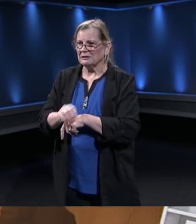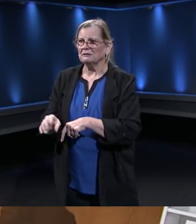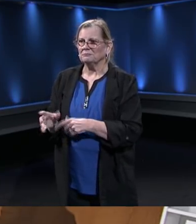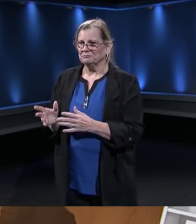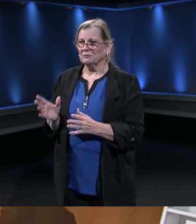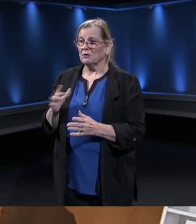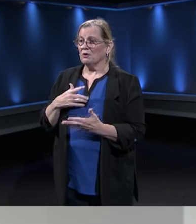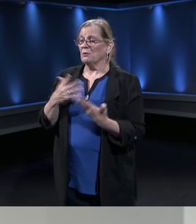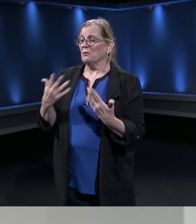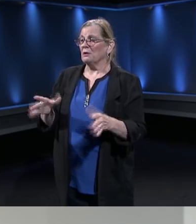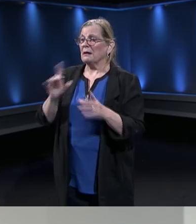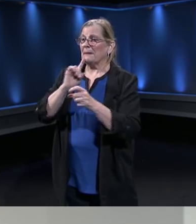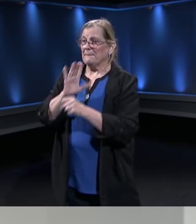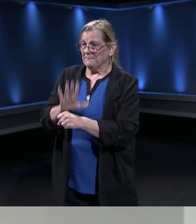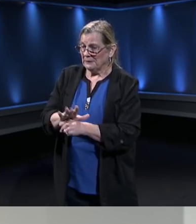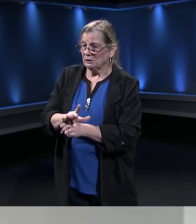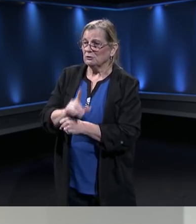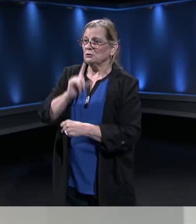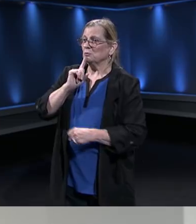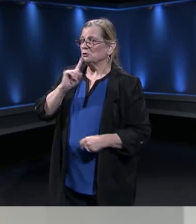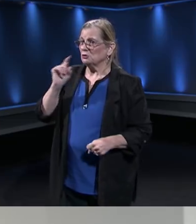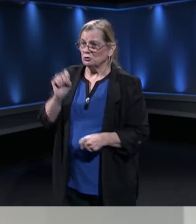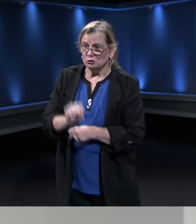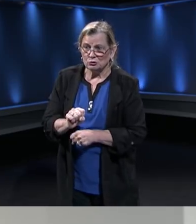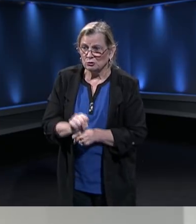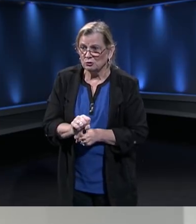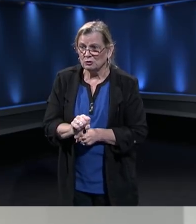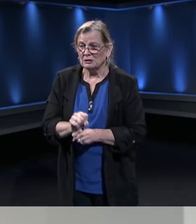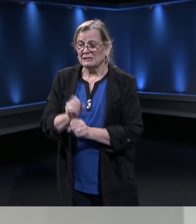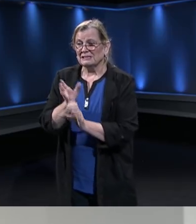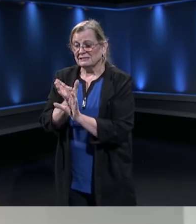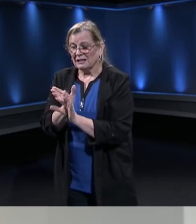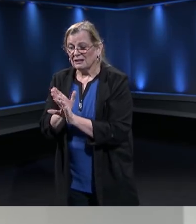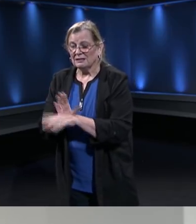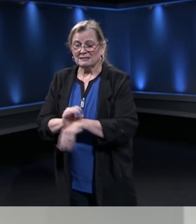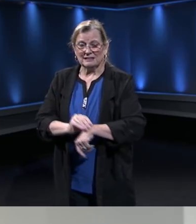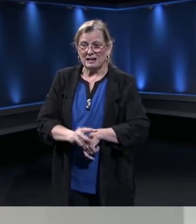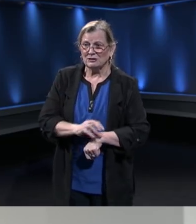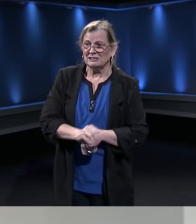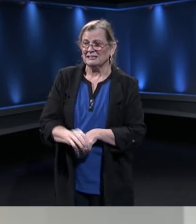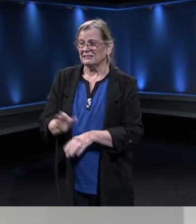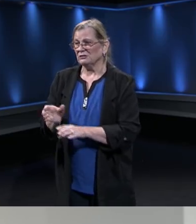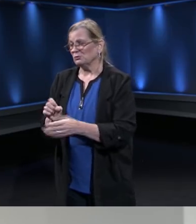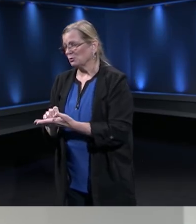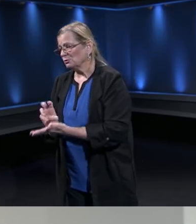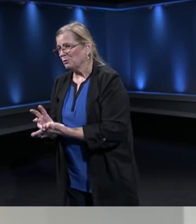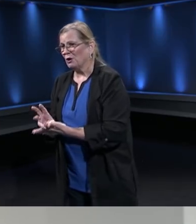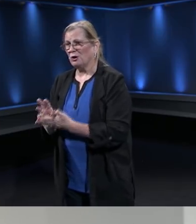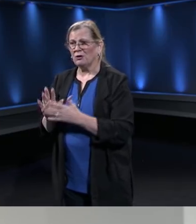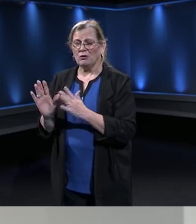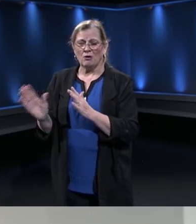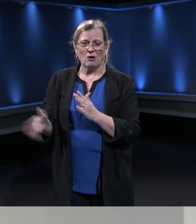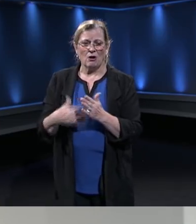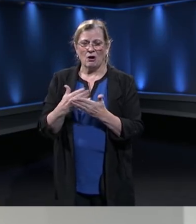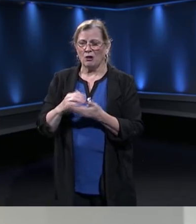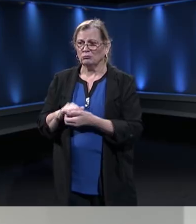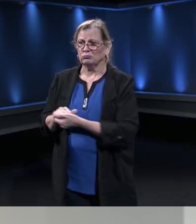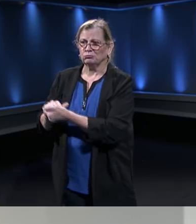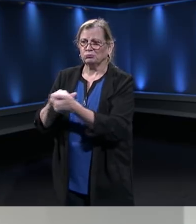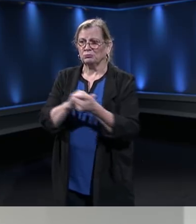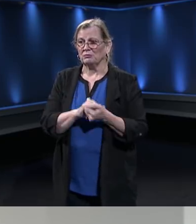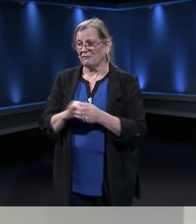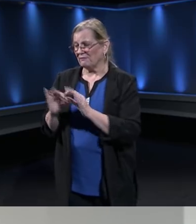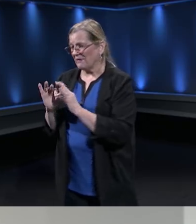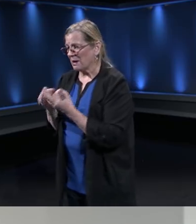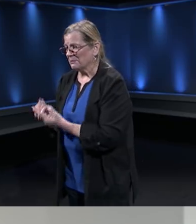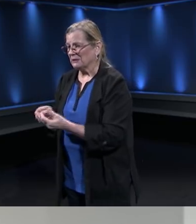year you all are front and center as we work with students and families to have a strong virtual start that is